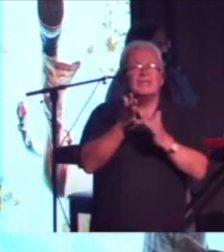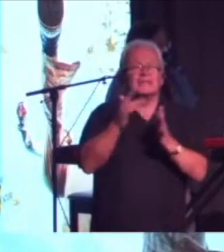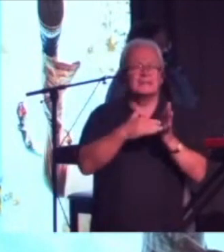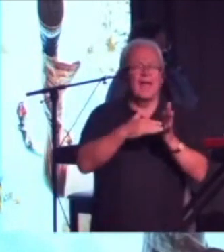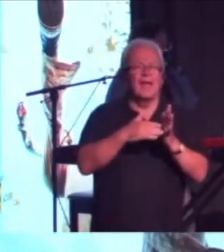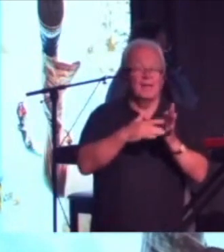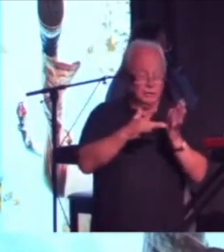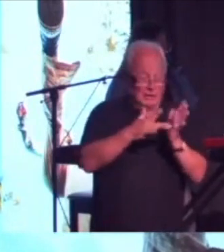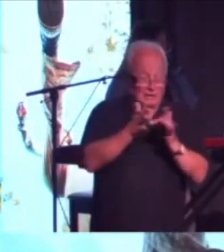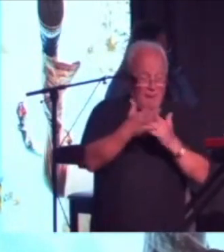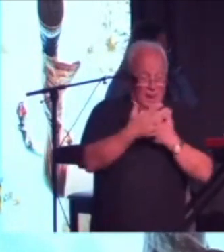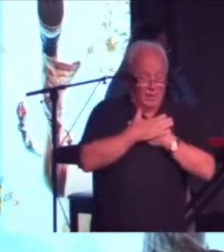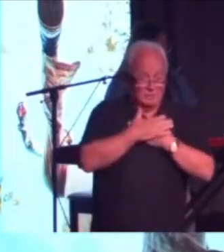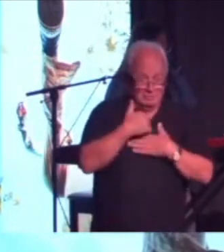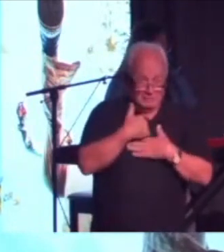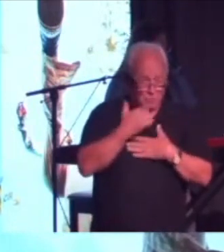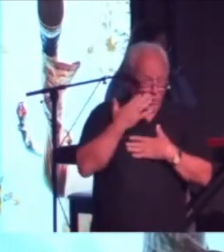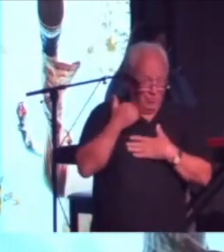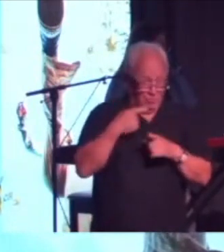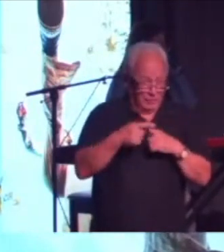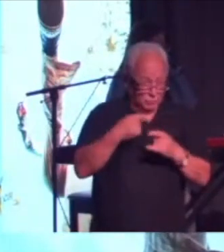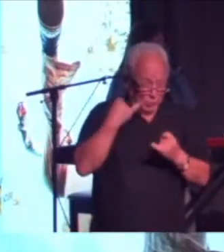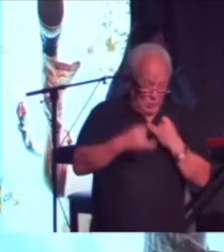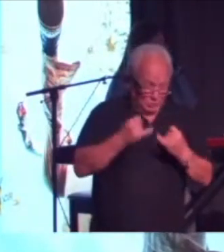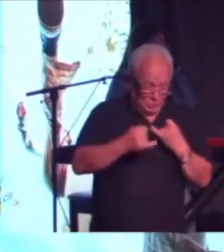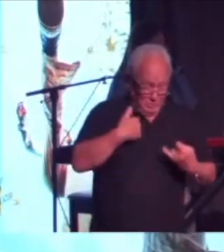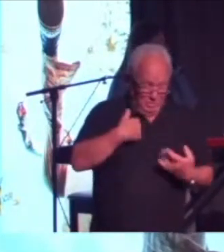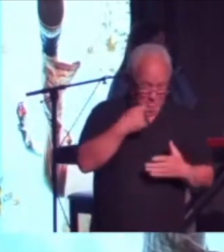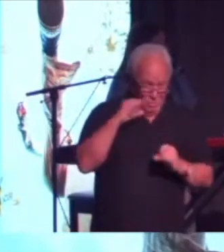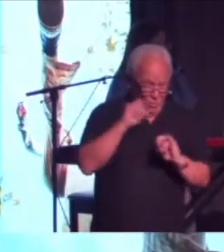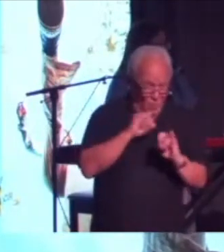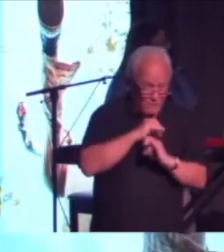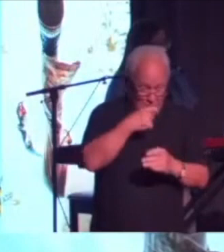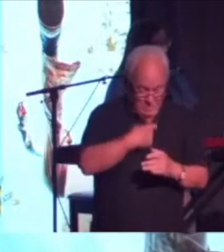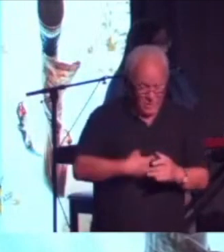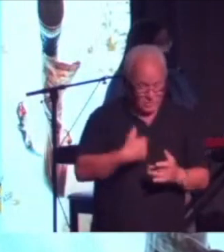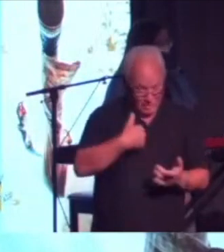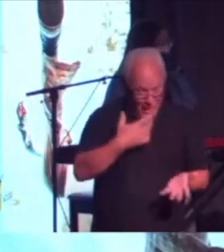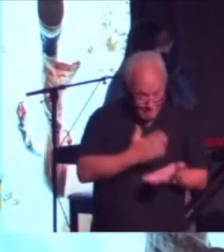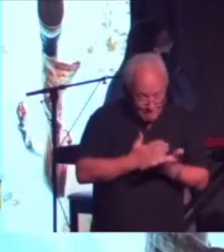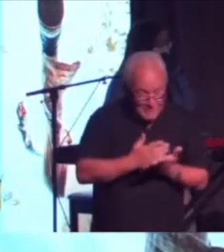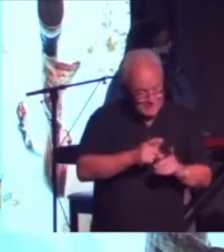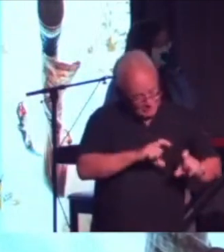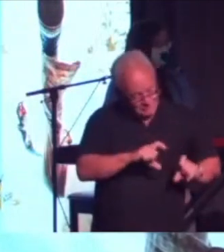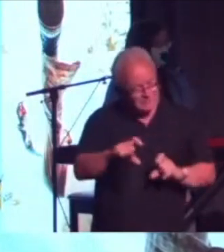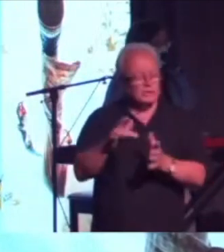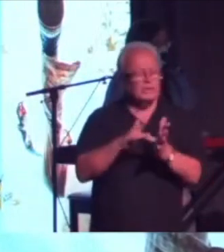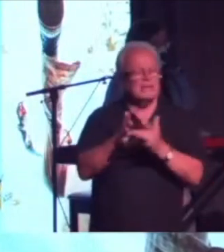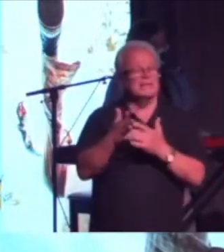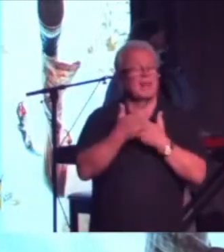our worst and celebrate us at our best. He'll be there when the net's full. He'll be there when the net's empty.